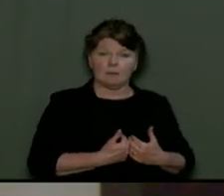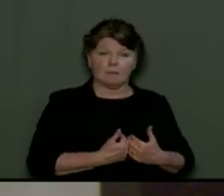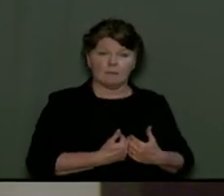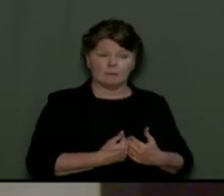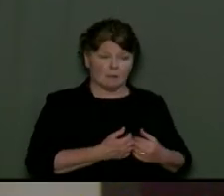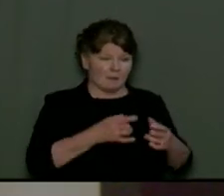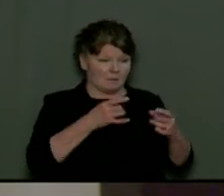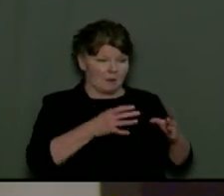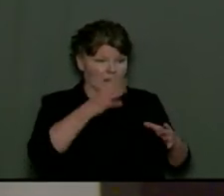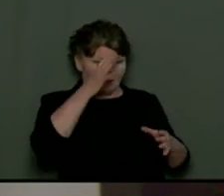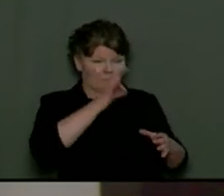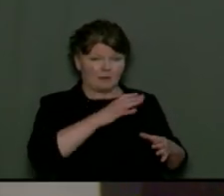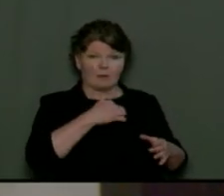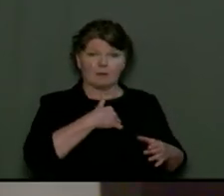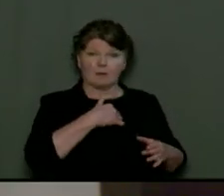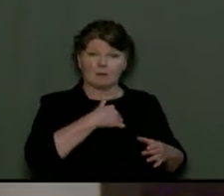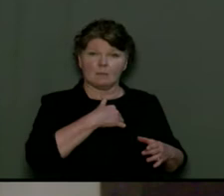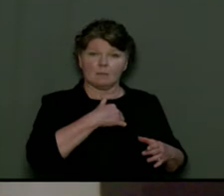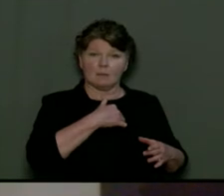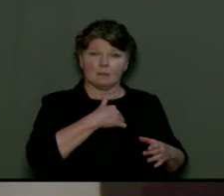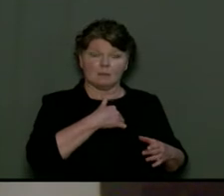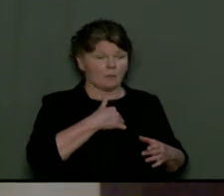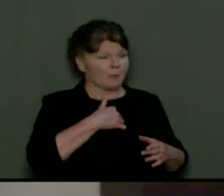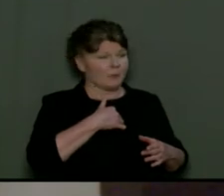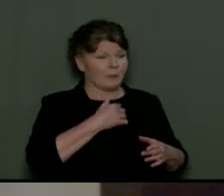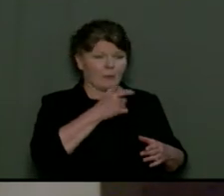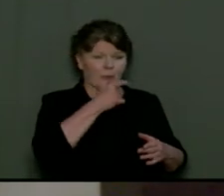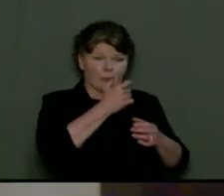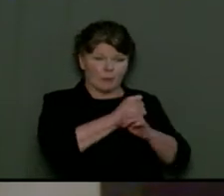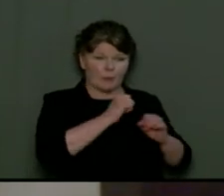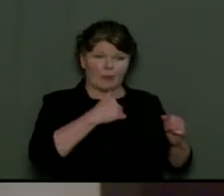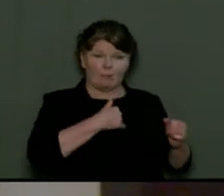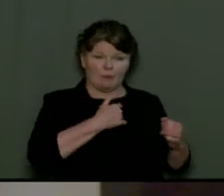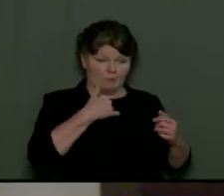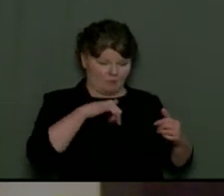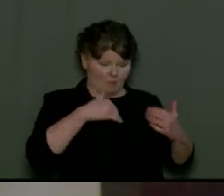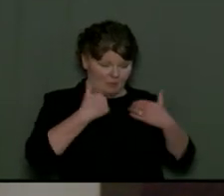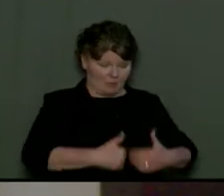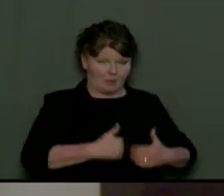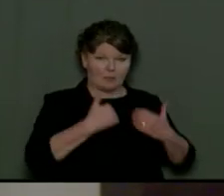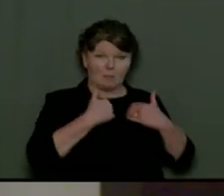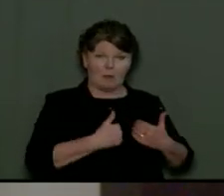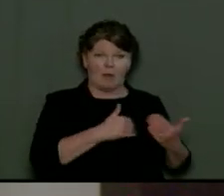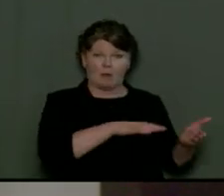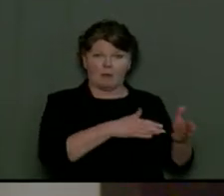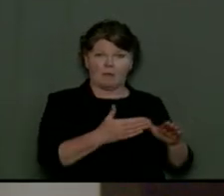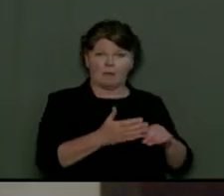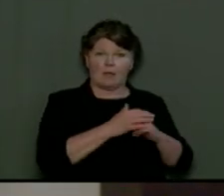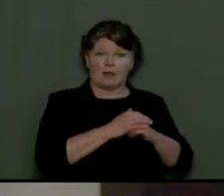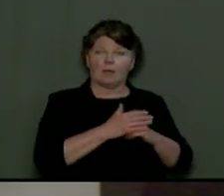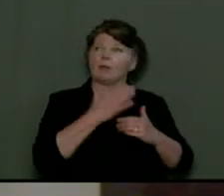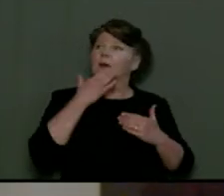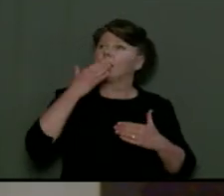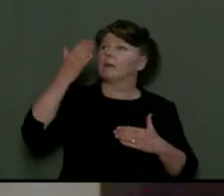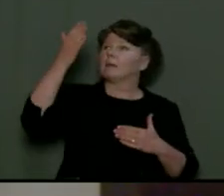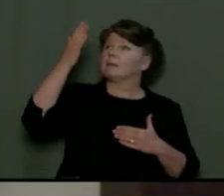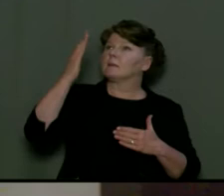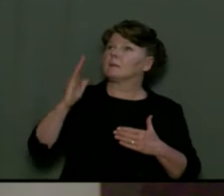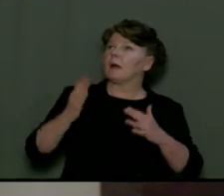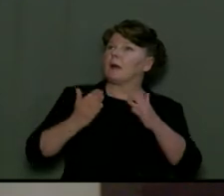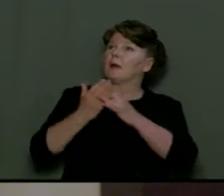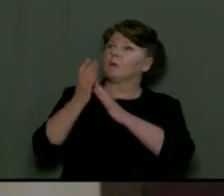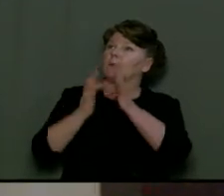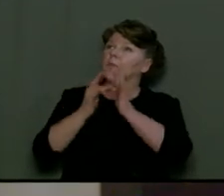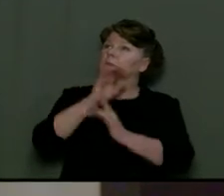Wretched man that I am, who will deliver me from this body of death? Thanks be to God, through